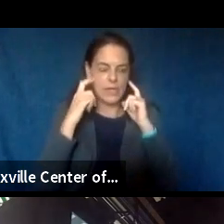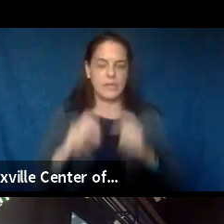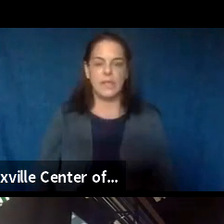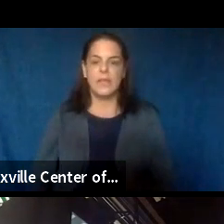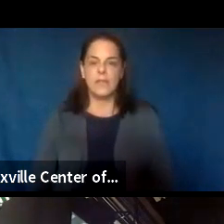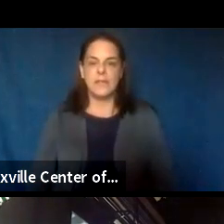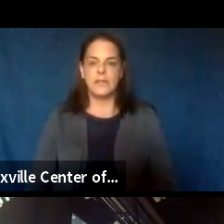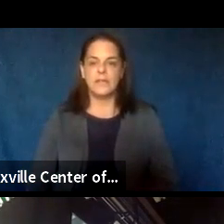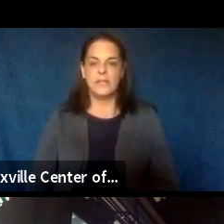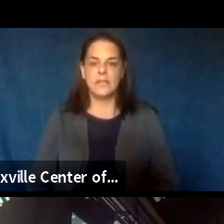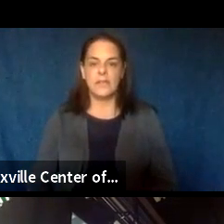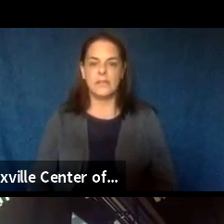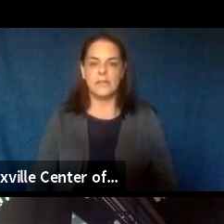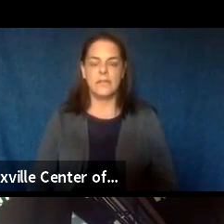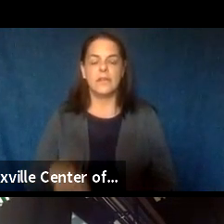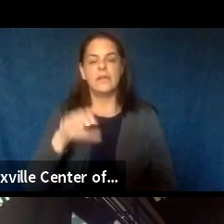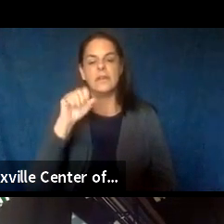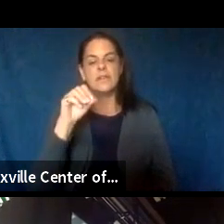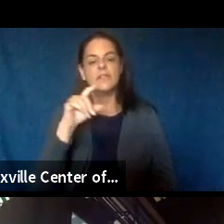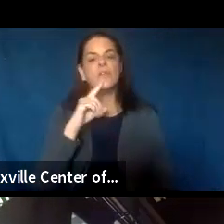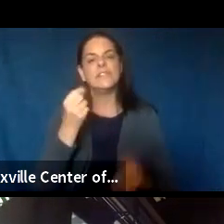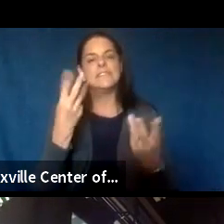it's multifactorial.